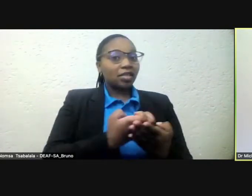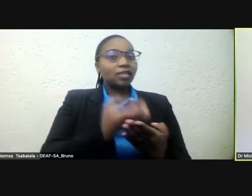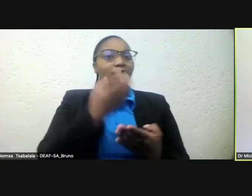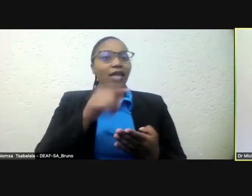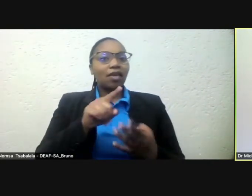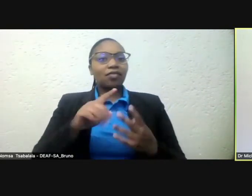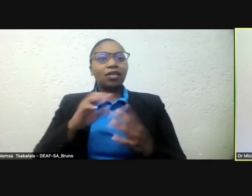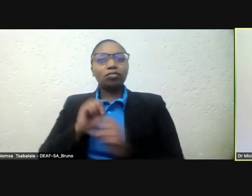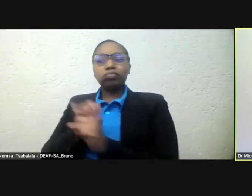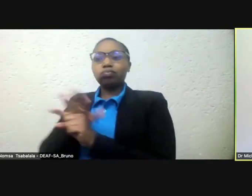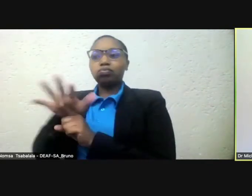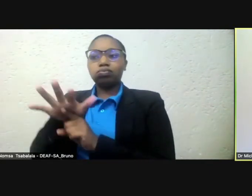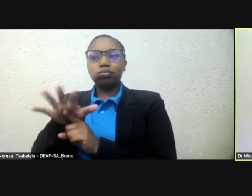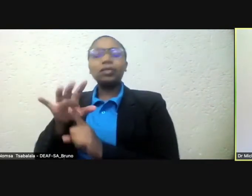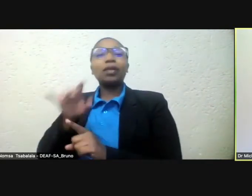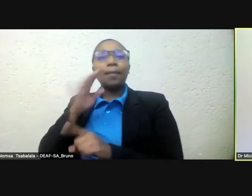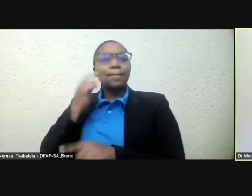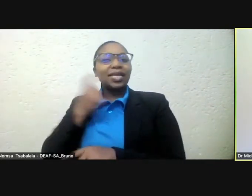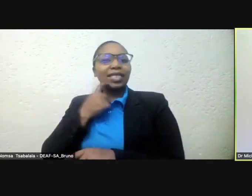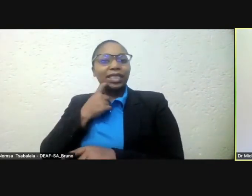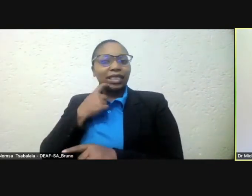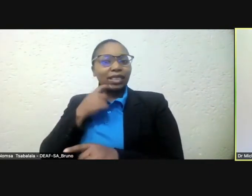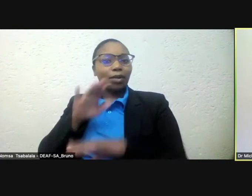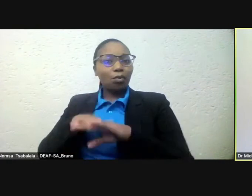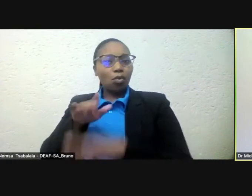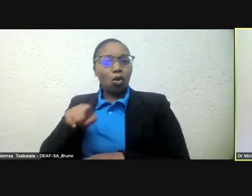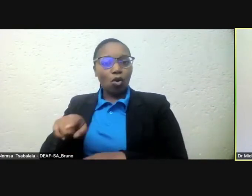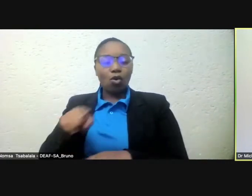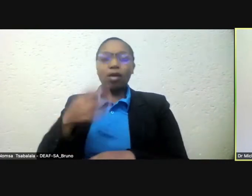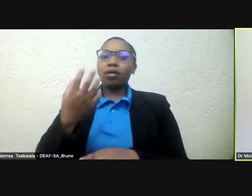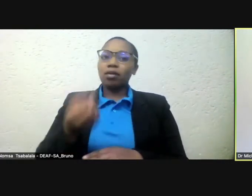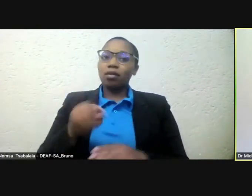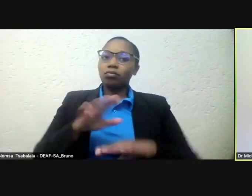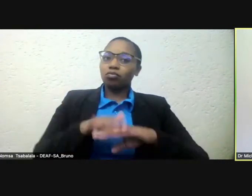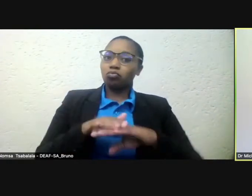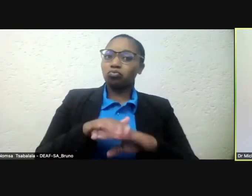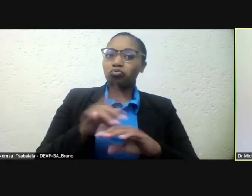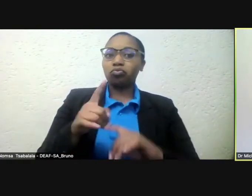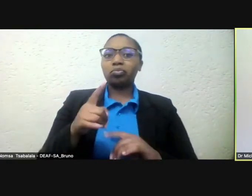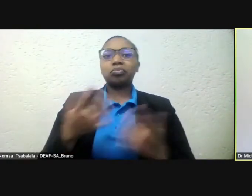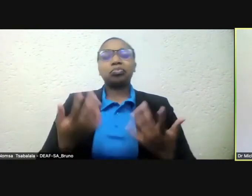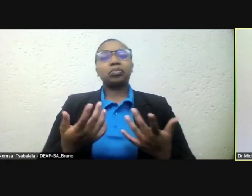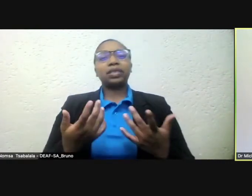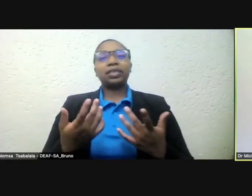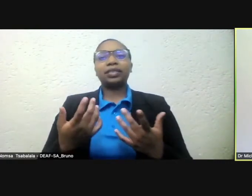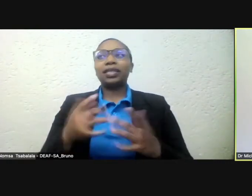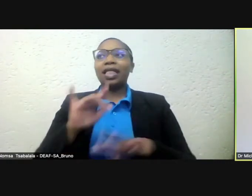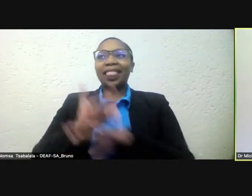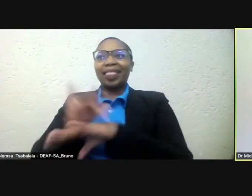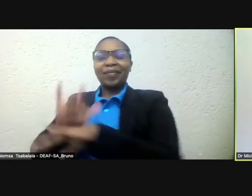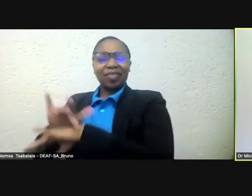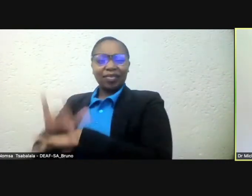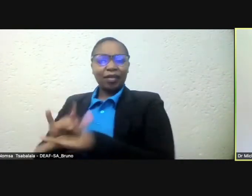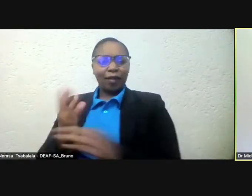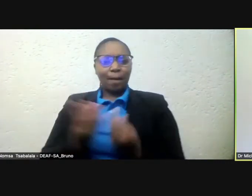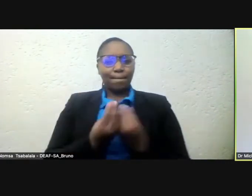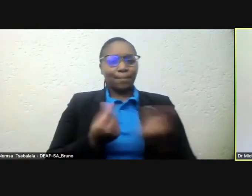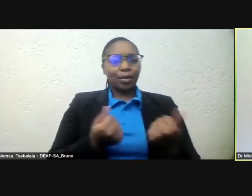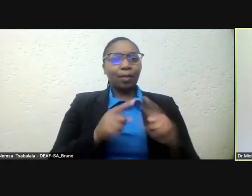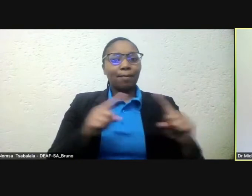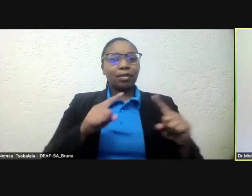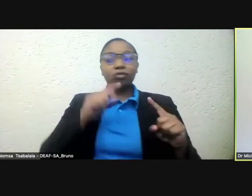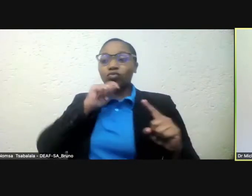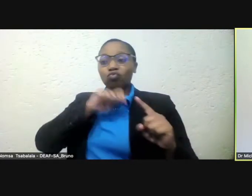transmissible and that there is some immune escape. But I think it's not necessarily that is related to